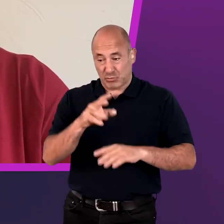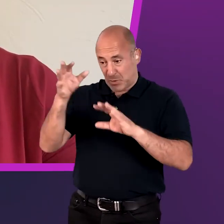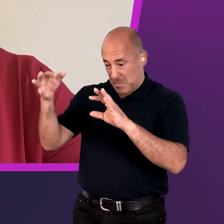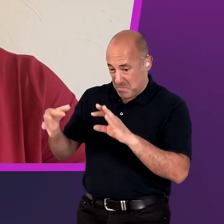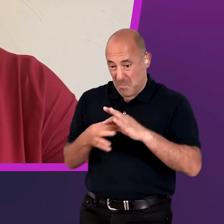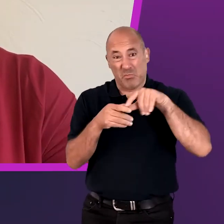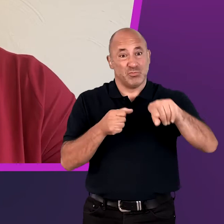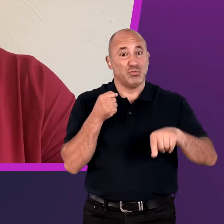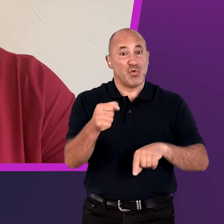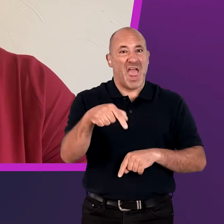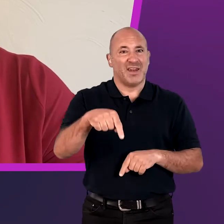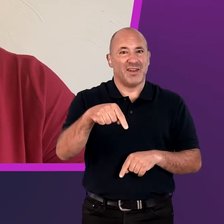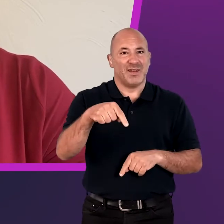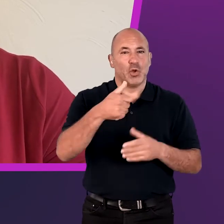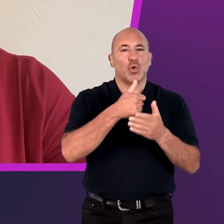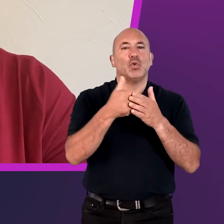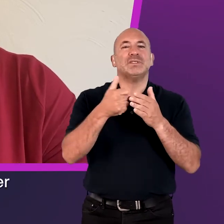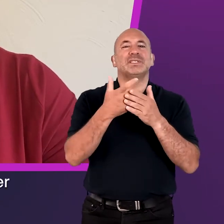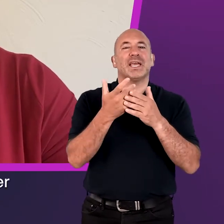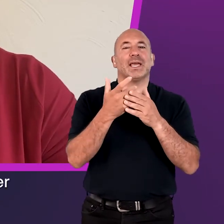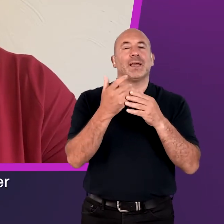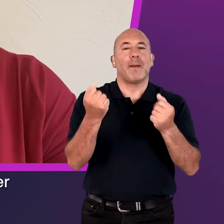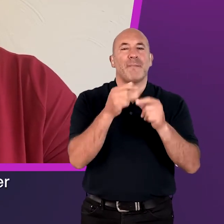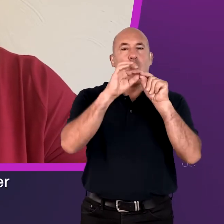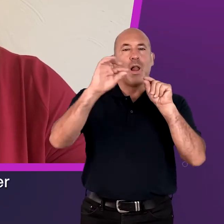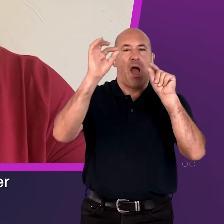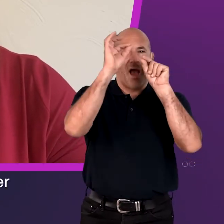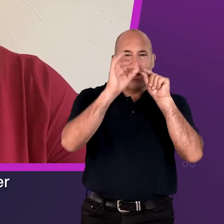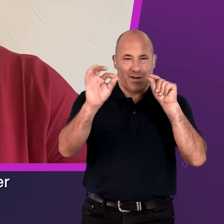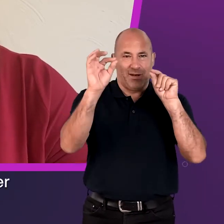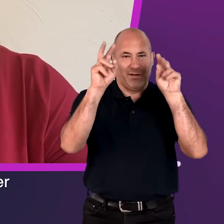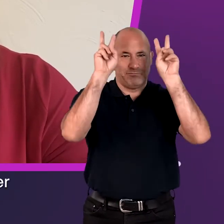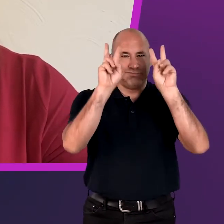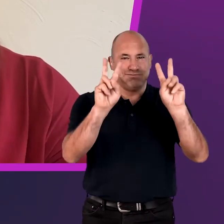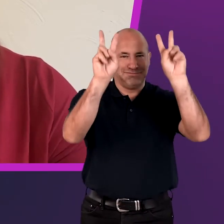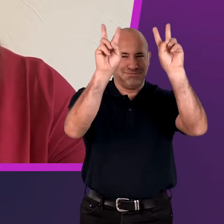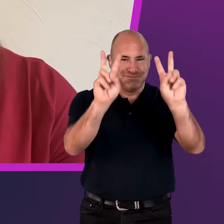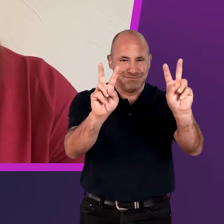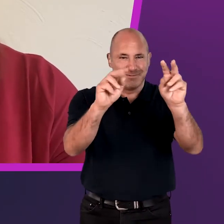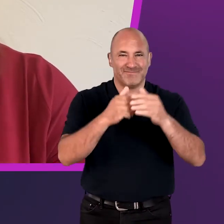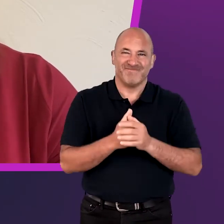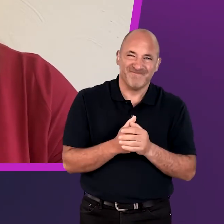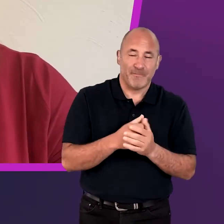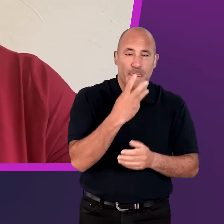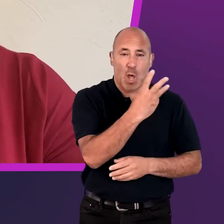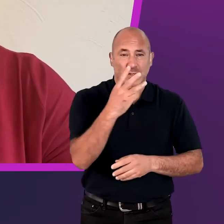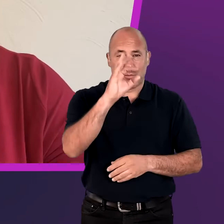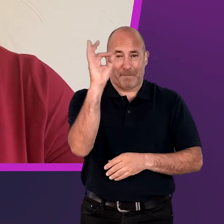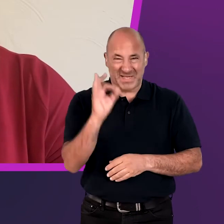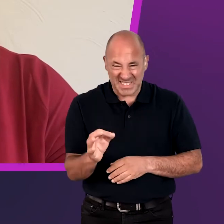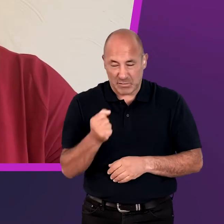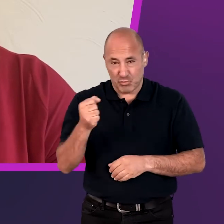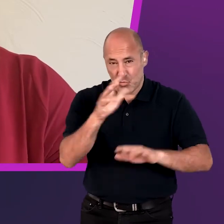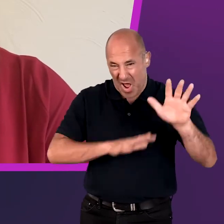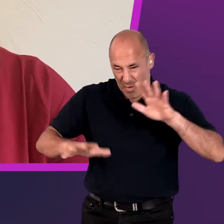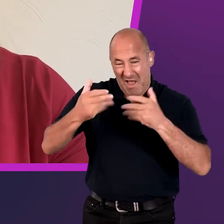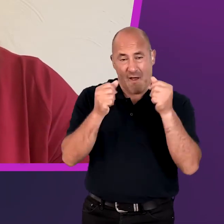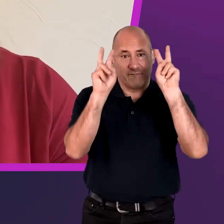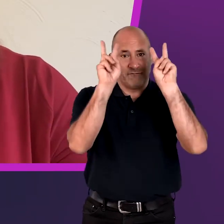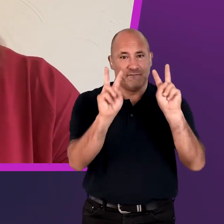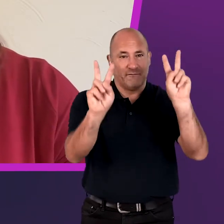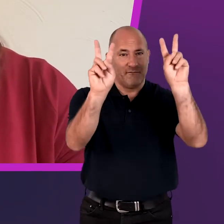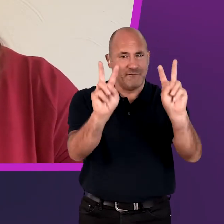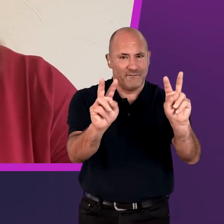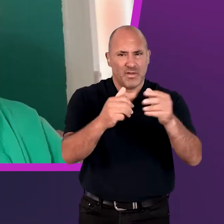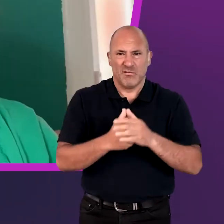getting electricity to the trains themselves. That usually happens via power lines that run above the trains, but only a third of the railway is actually equipped